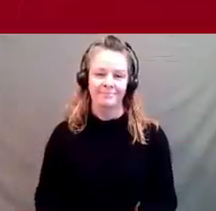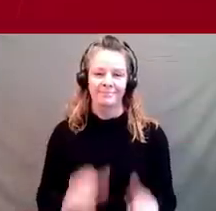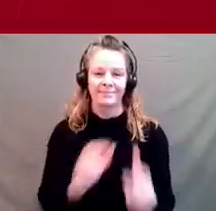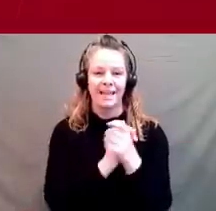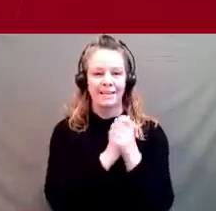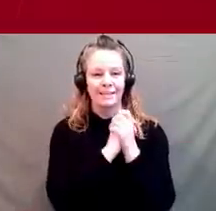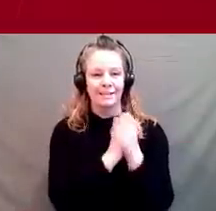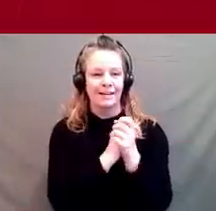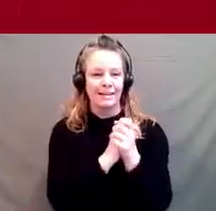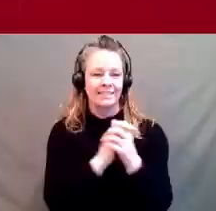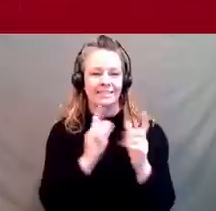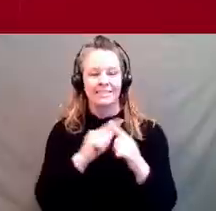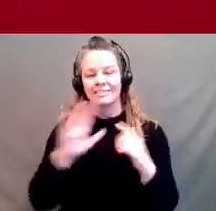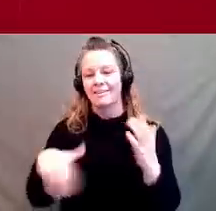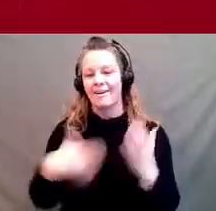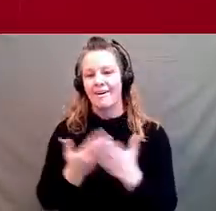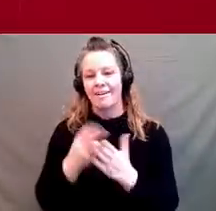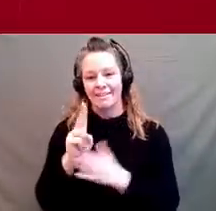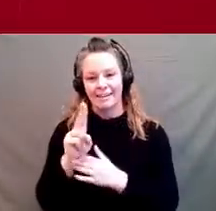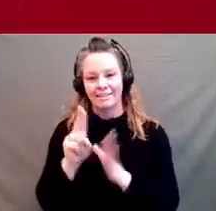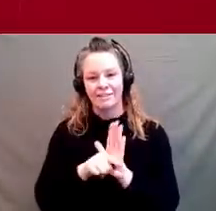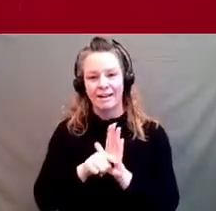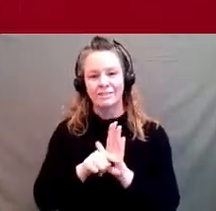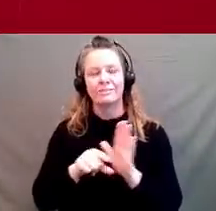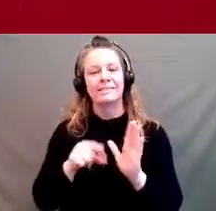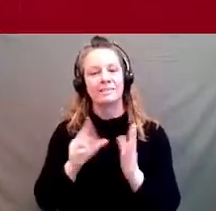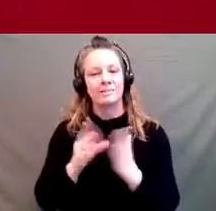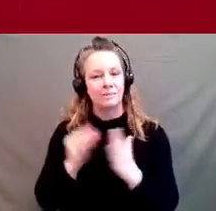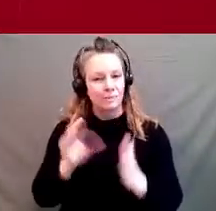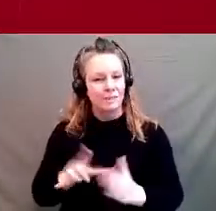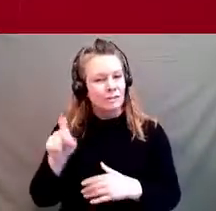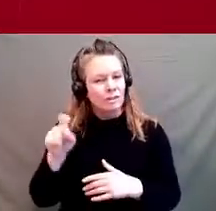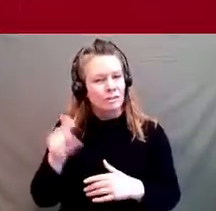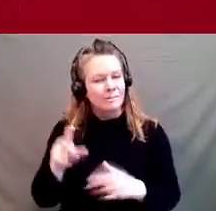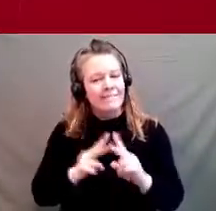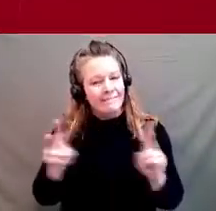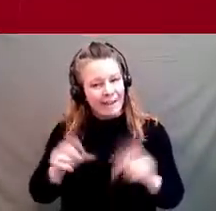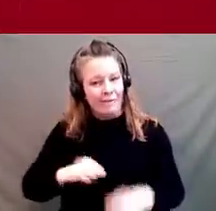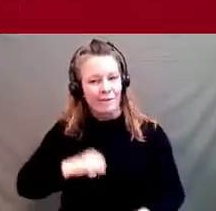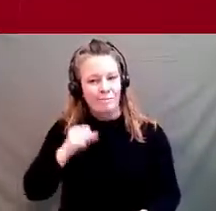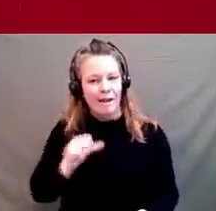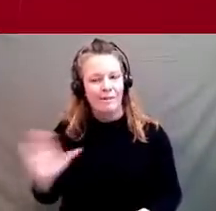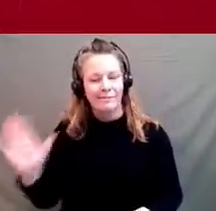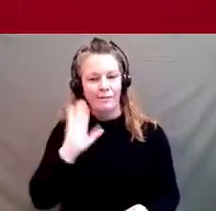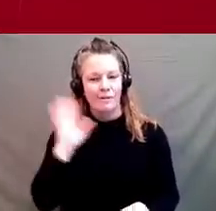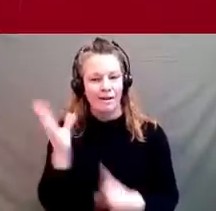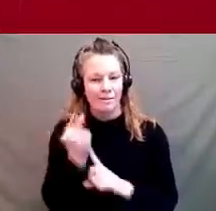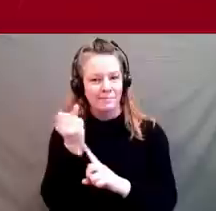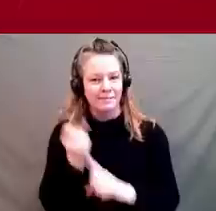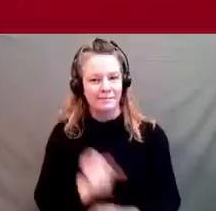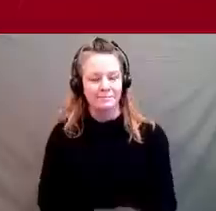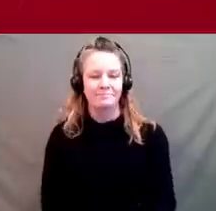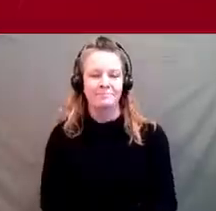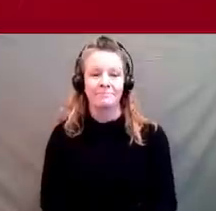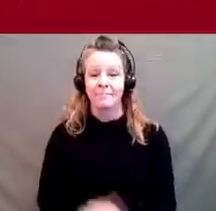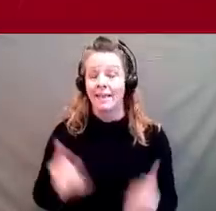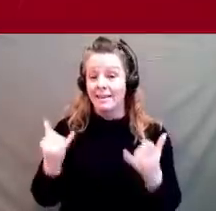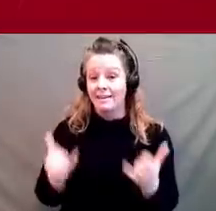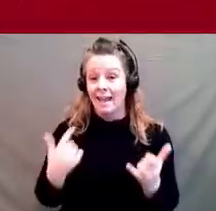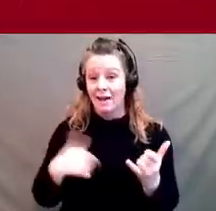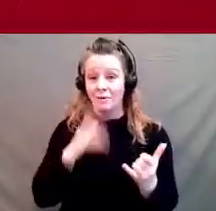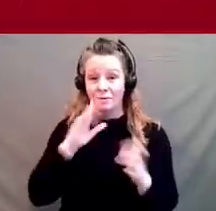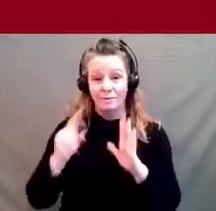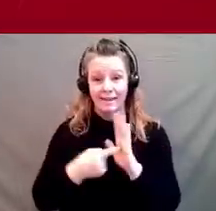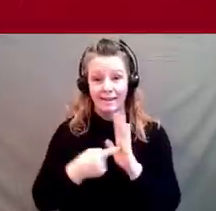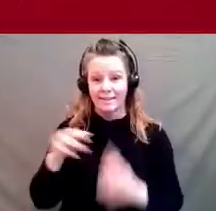Congratulations to all undergraduate students. You should be very proud of your accomplishments. We will now recognize our